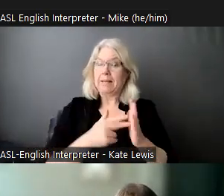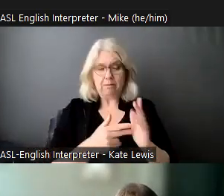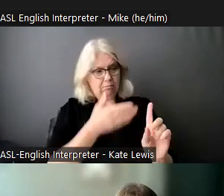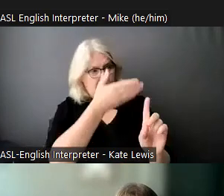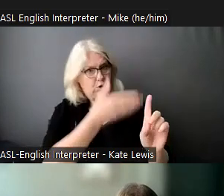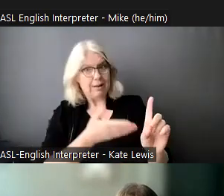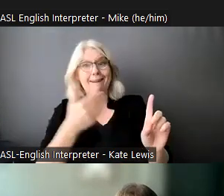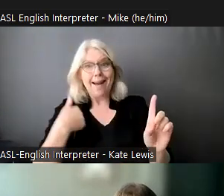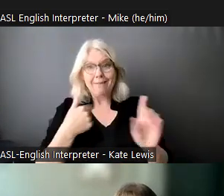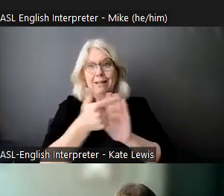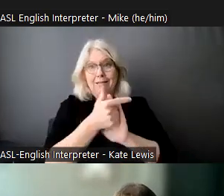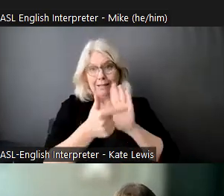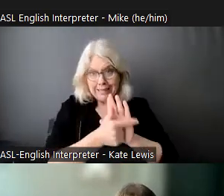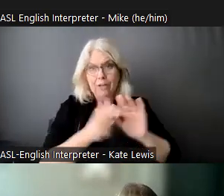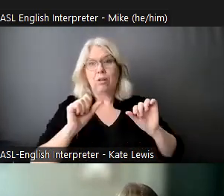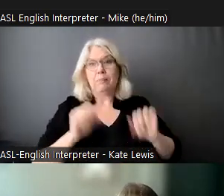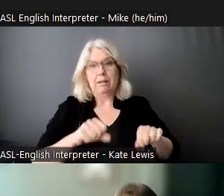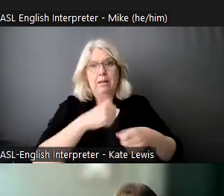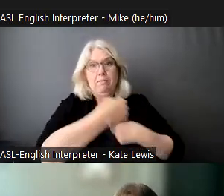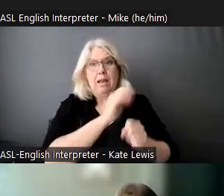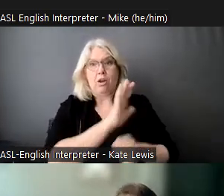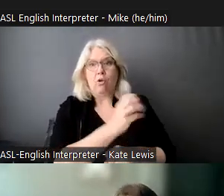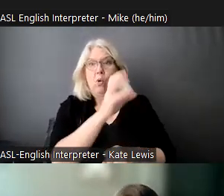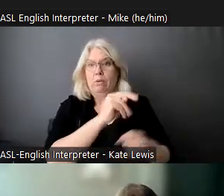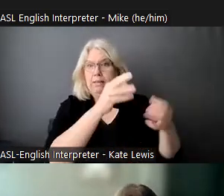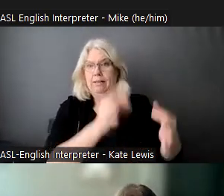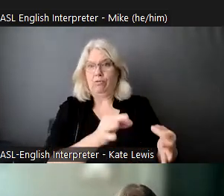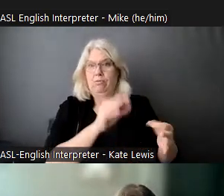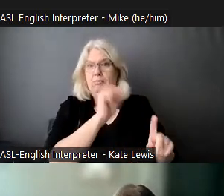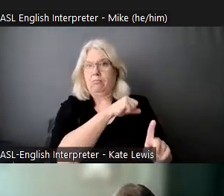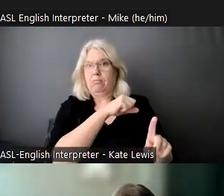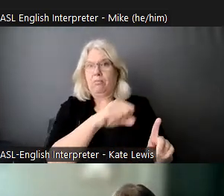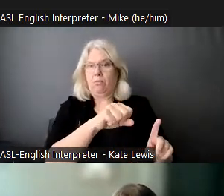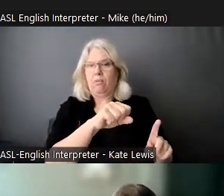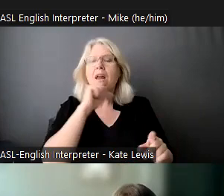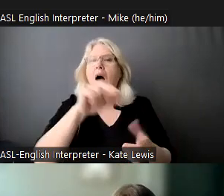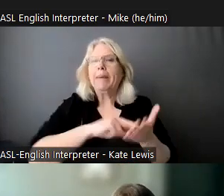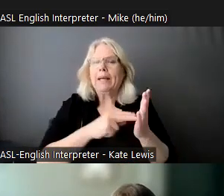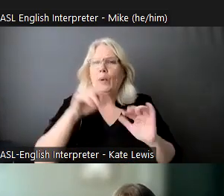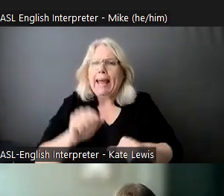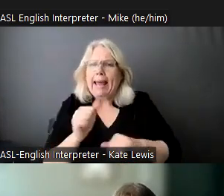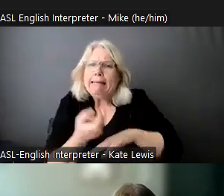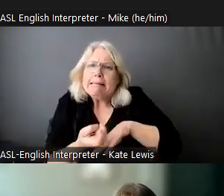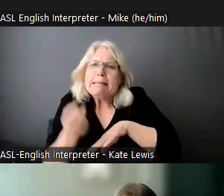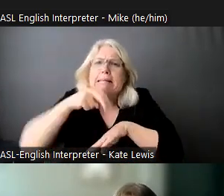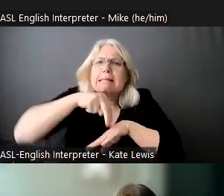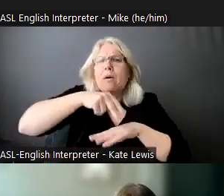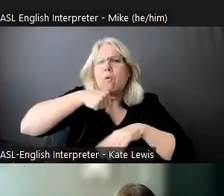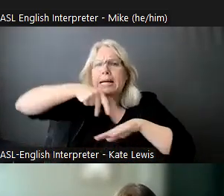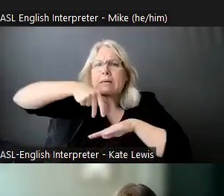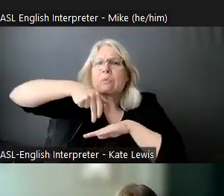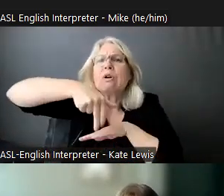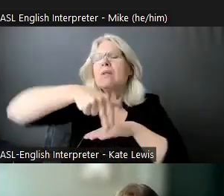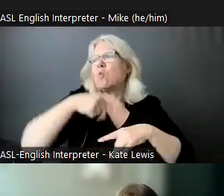about issues that affect you. So this is not physical capacity. This isn't does somebody have the physical ability to walk down